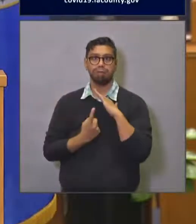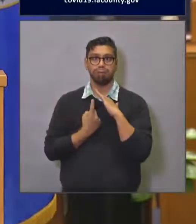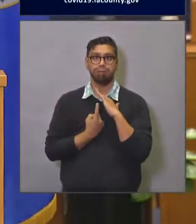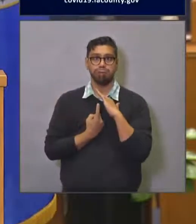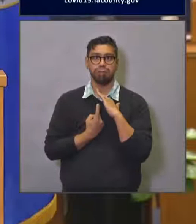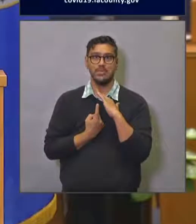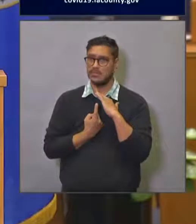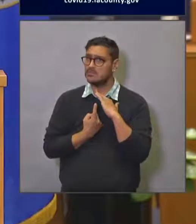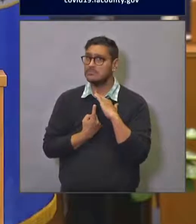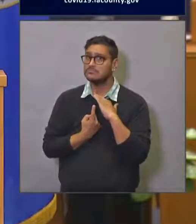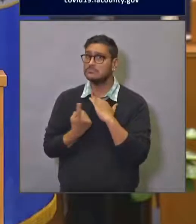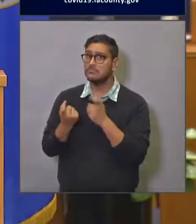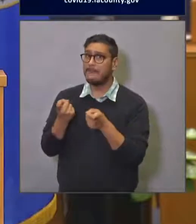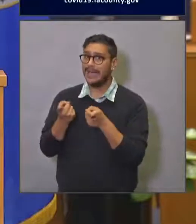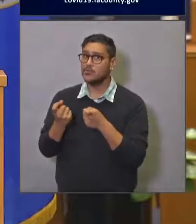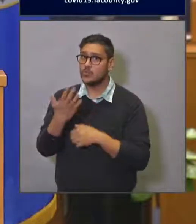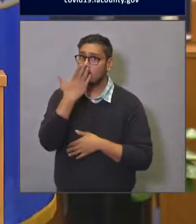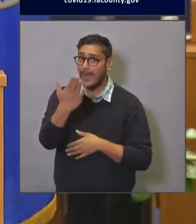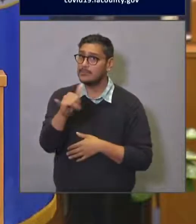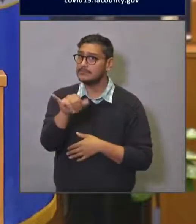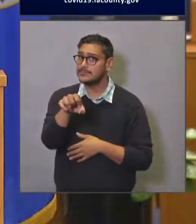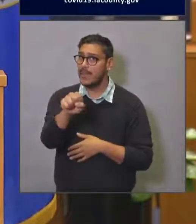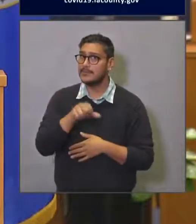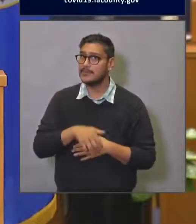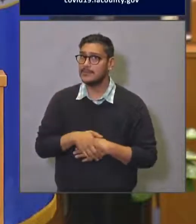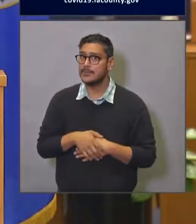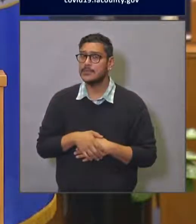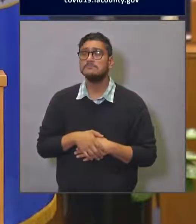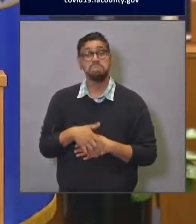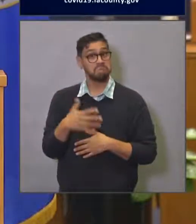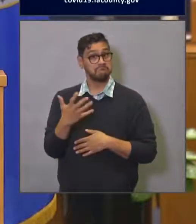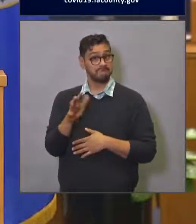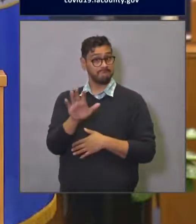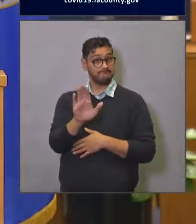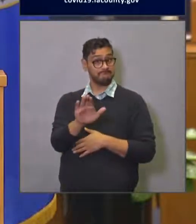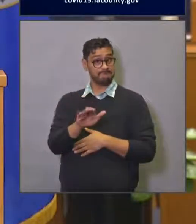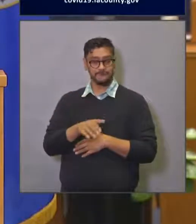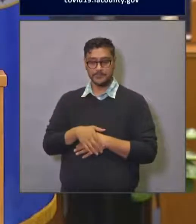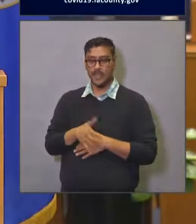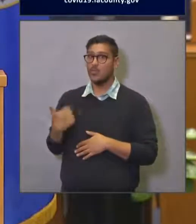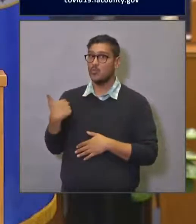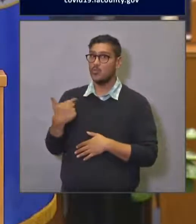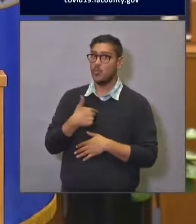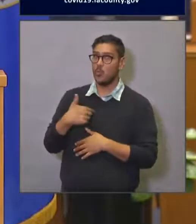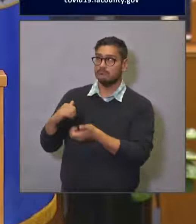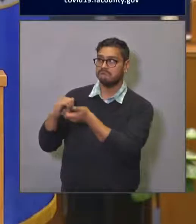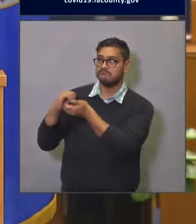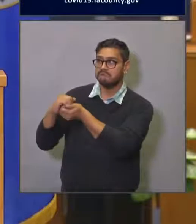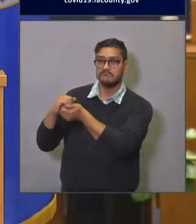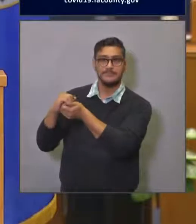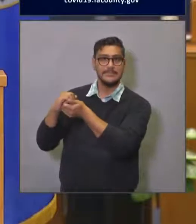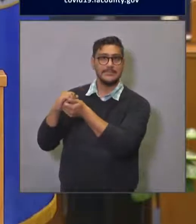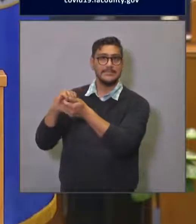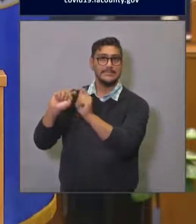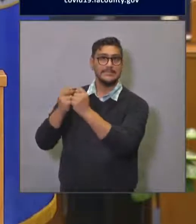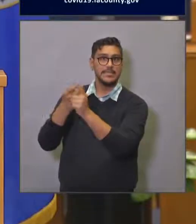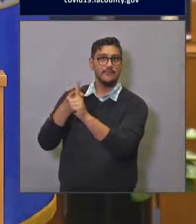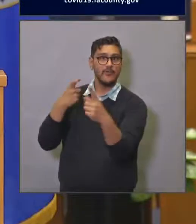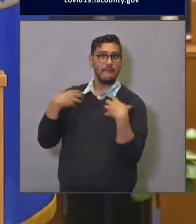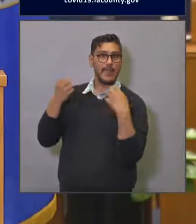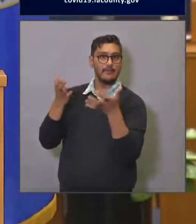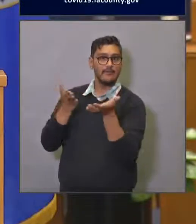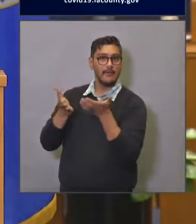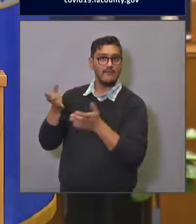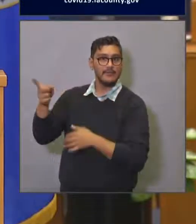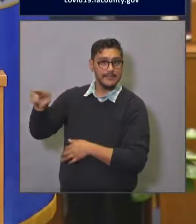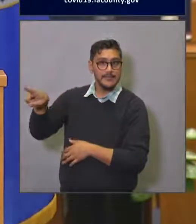and managed well. I want to also acknowledge we work really closely with the team from the Department of Health Services in